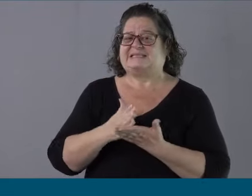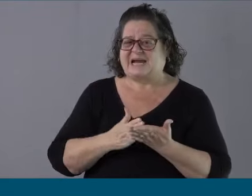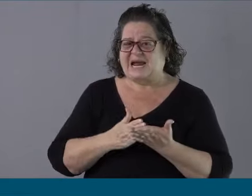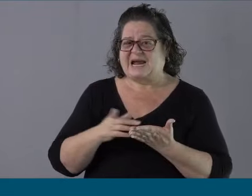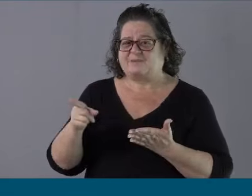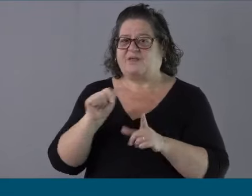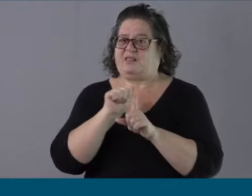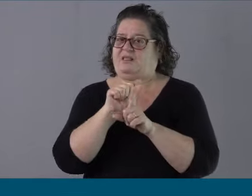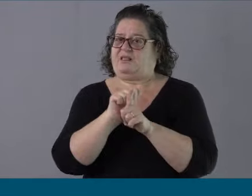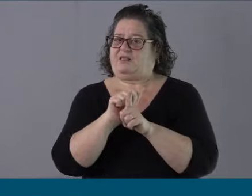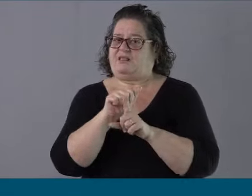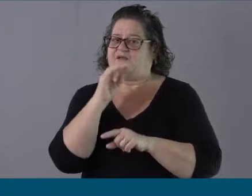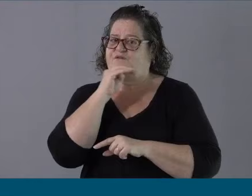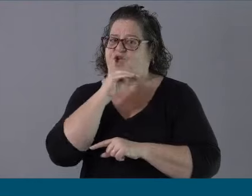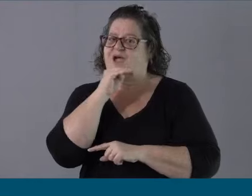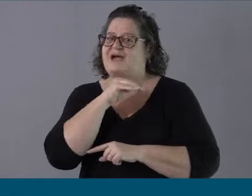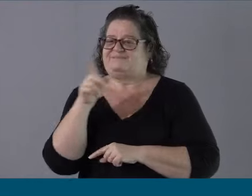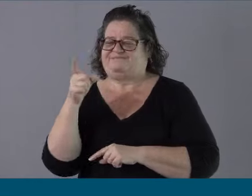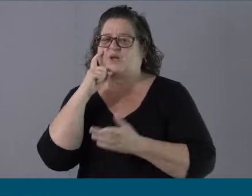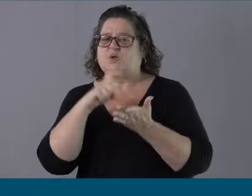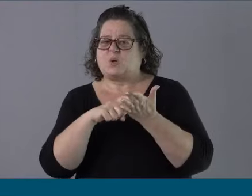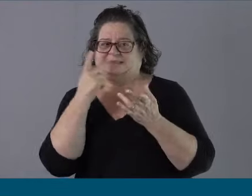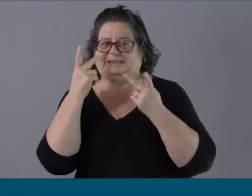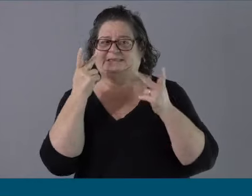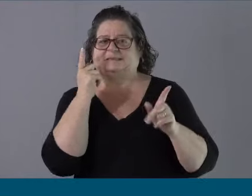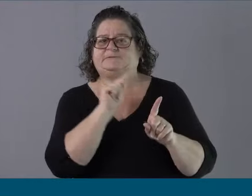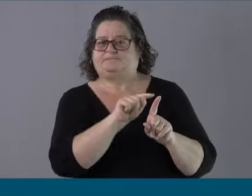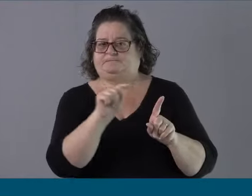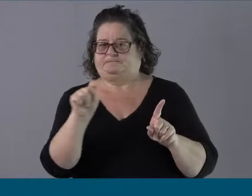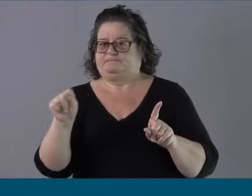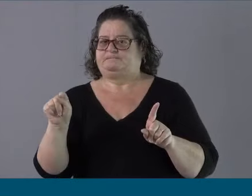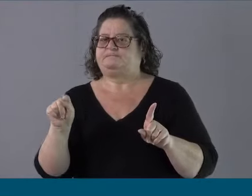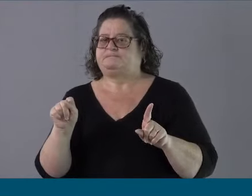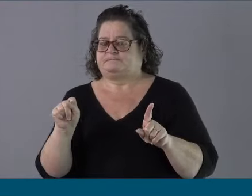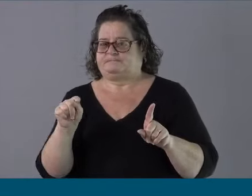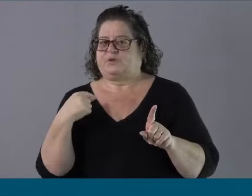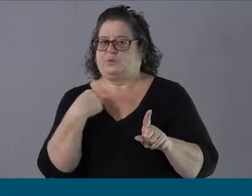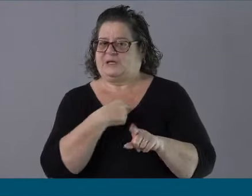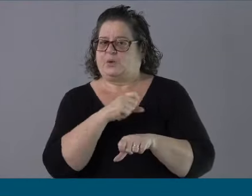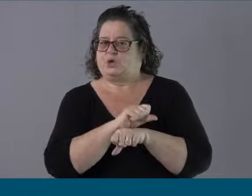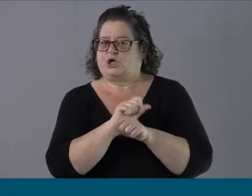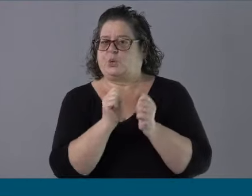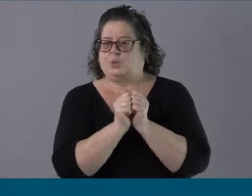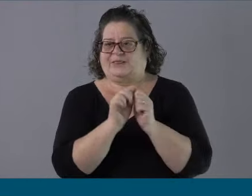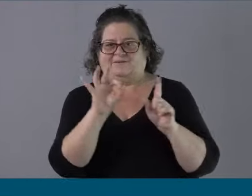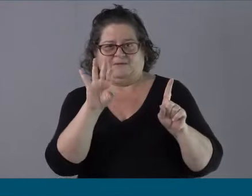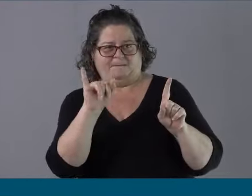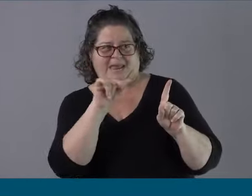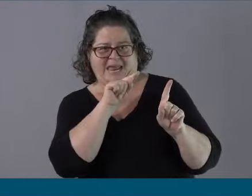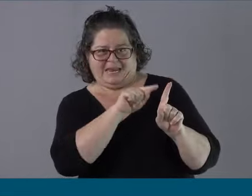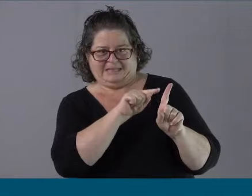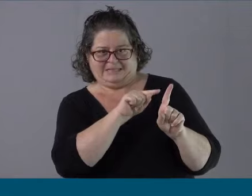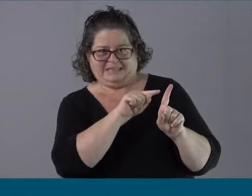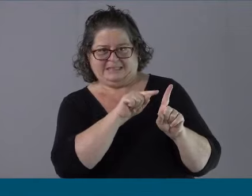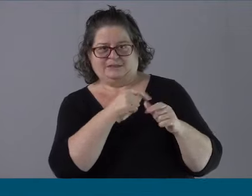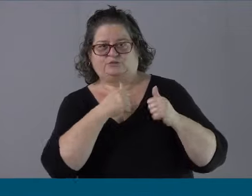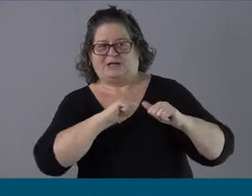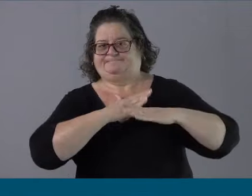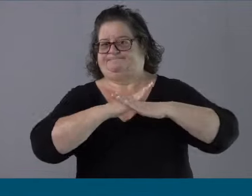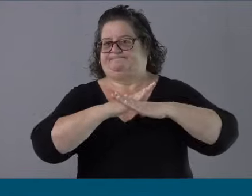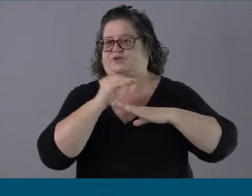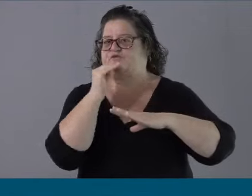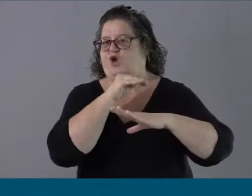states. We've been working with the FBI and Department of Labor to continue combating this fraud and to ensure the dollars are